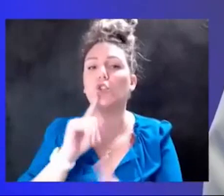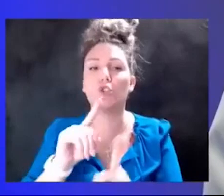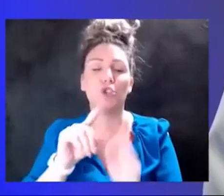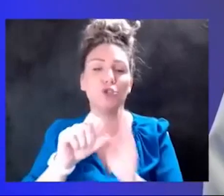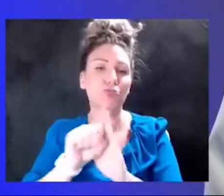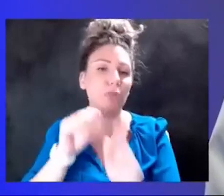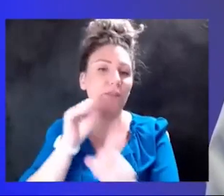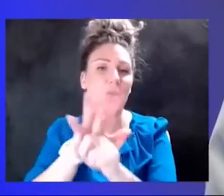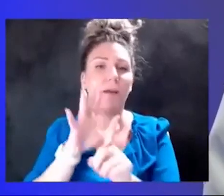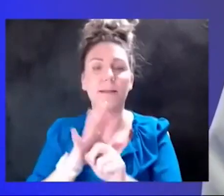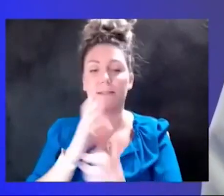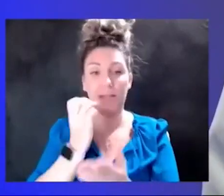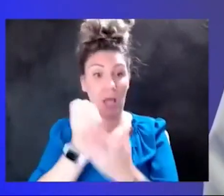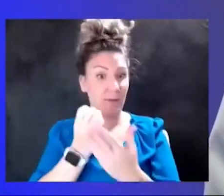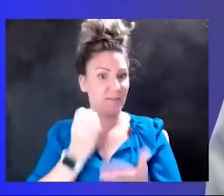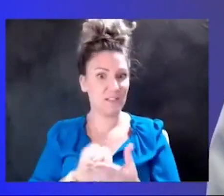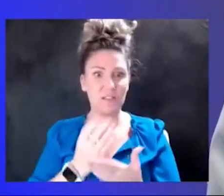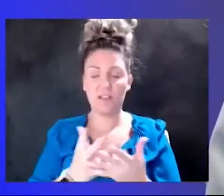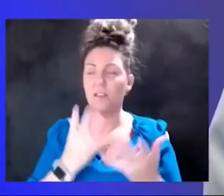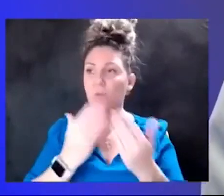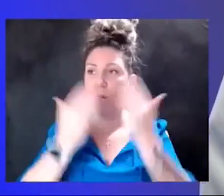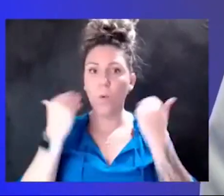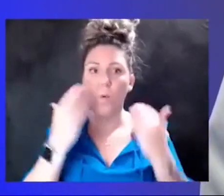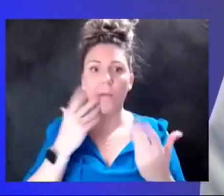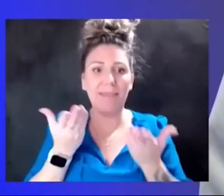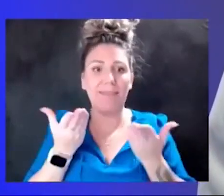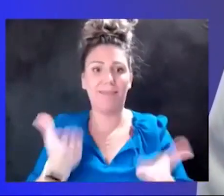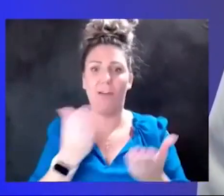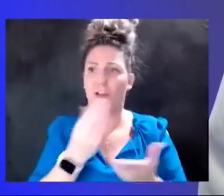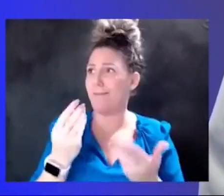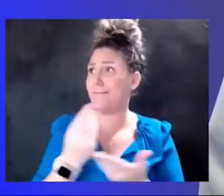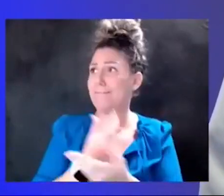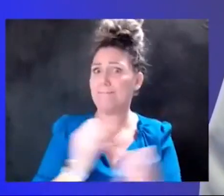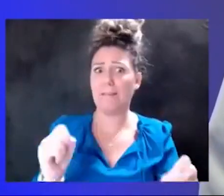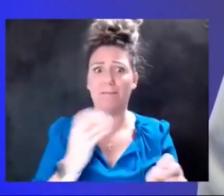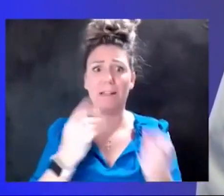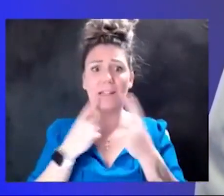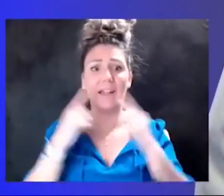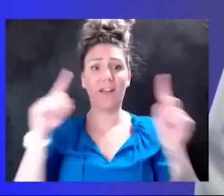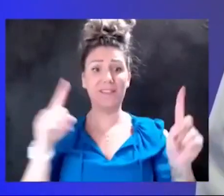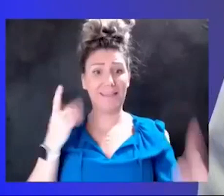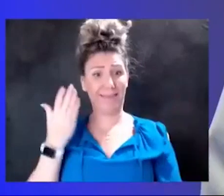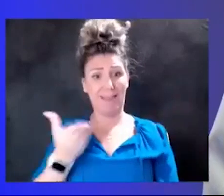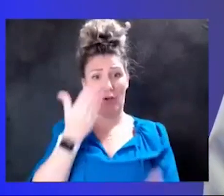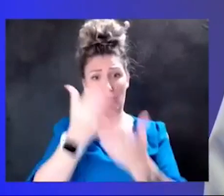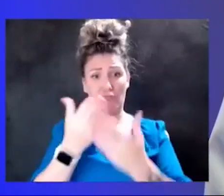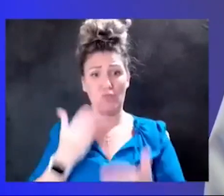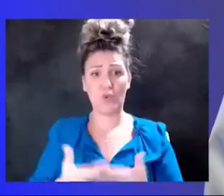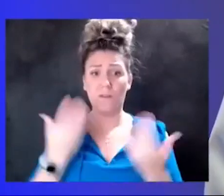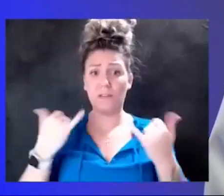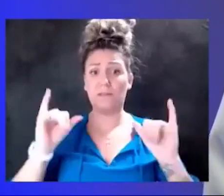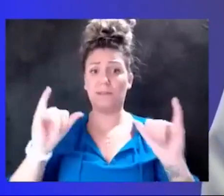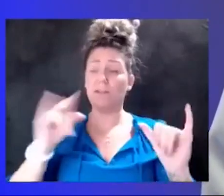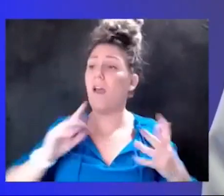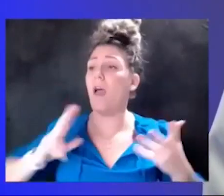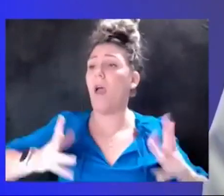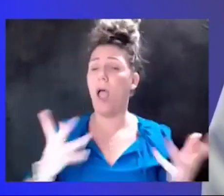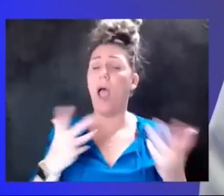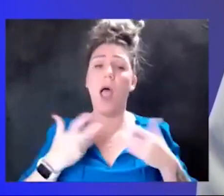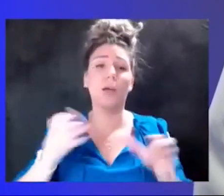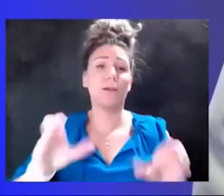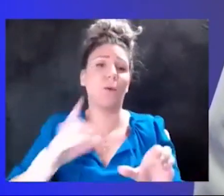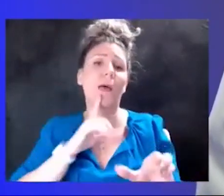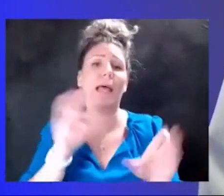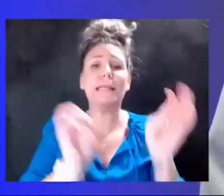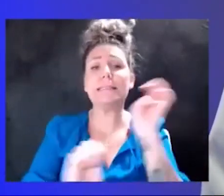The safety and efficacy is there for these vaccines. There is still hesitancy. I don't want to be experimented